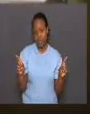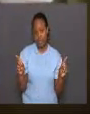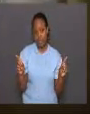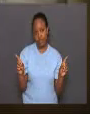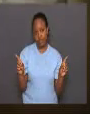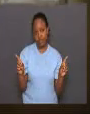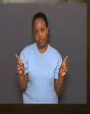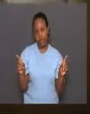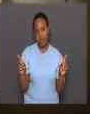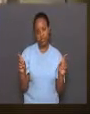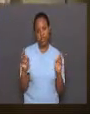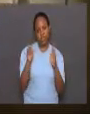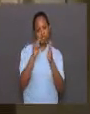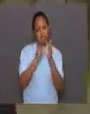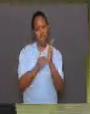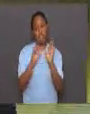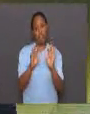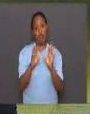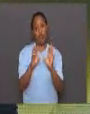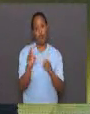legally bound to be fair.